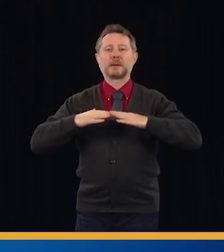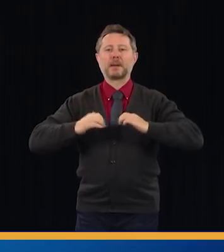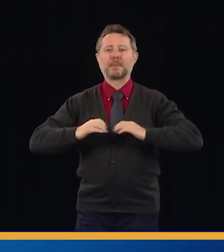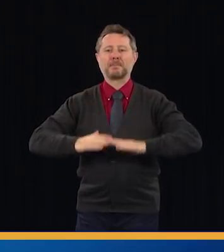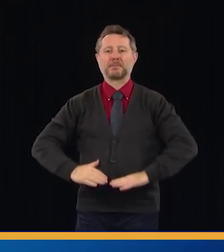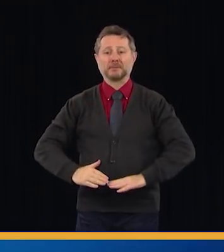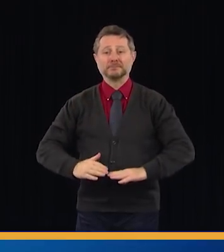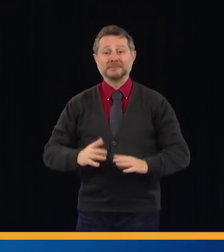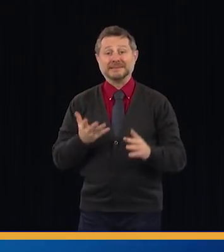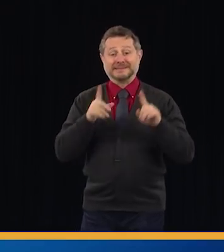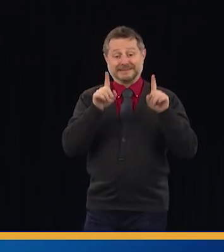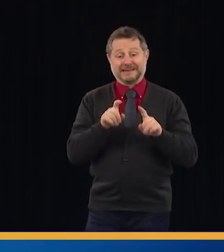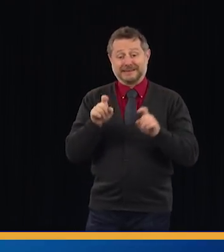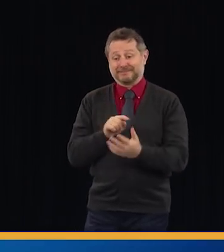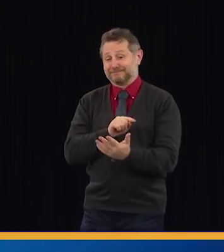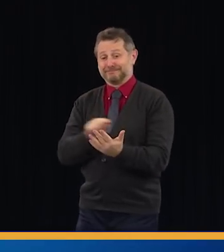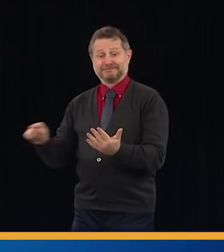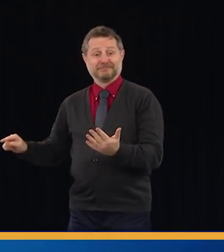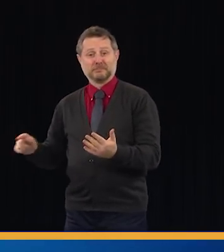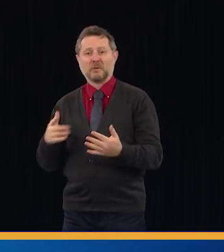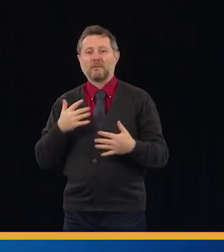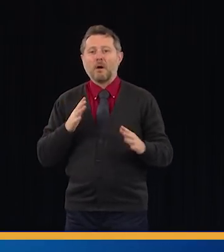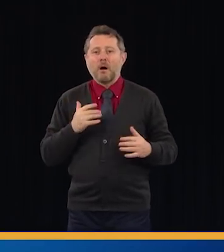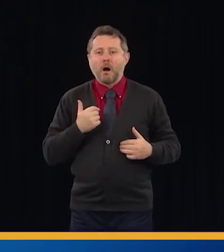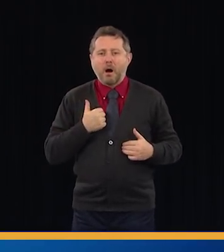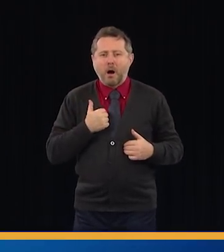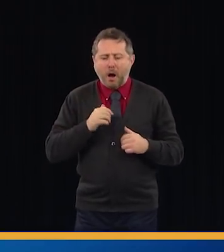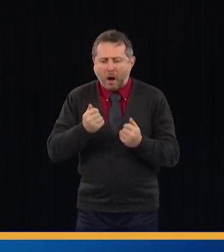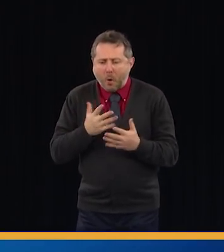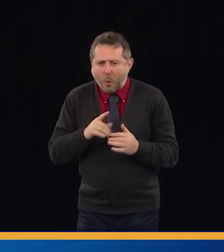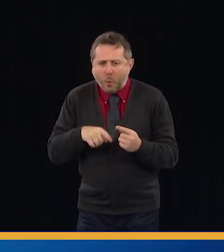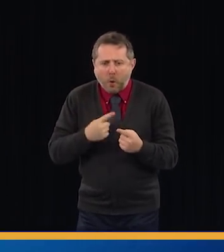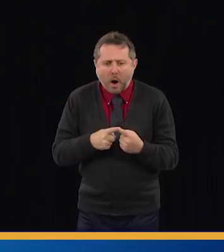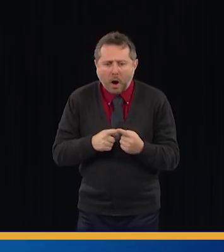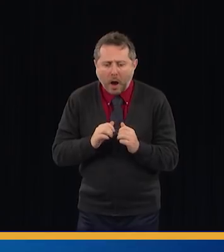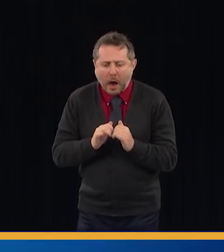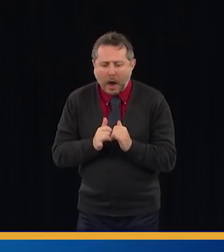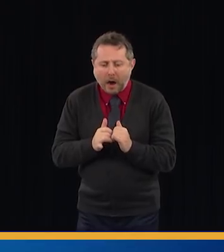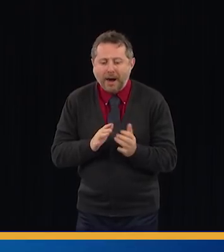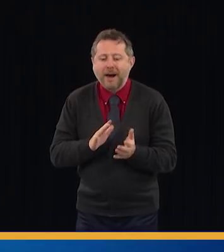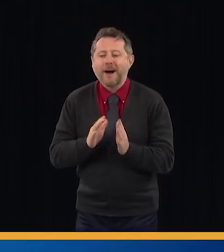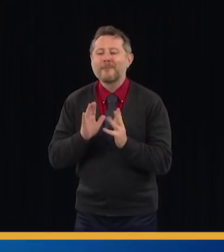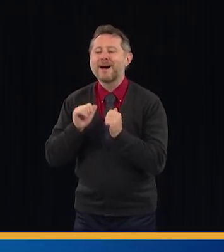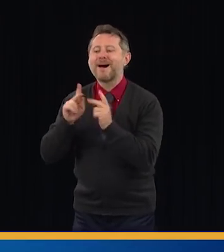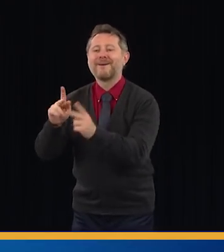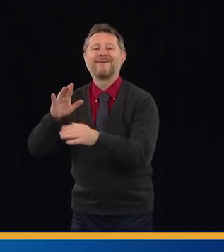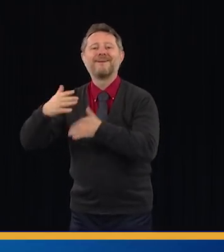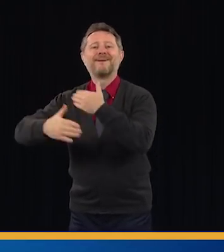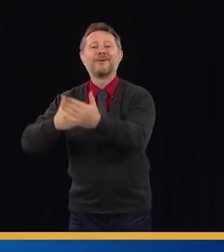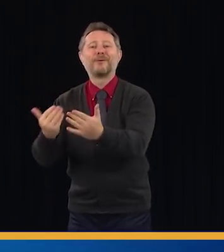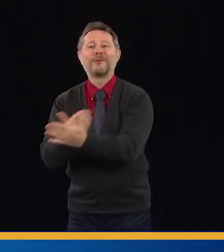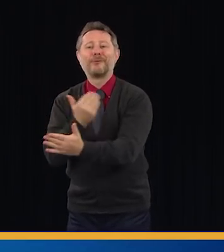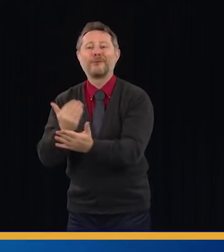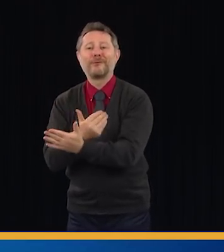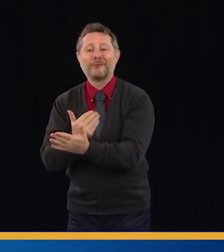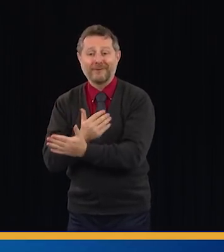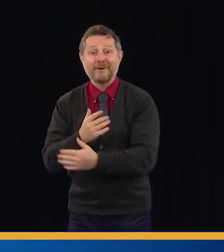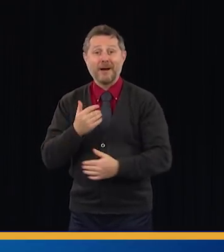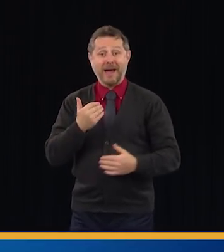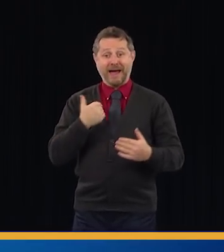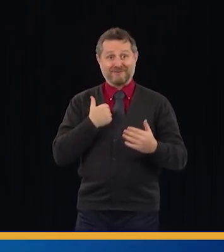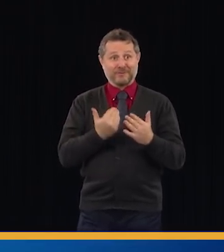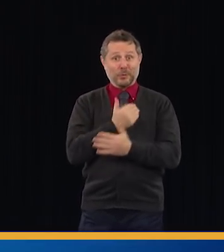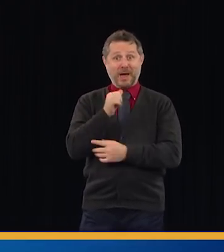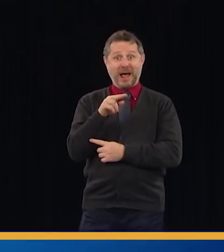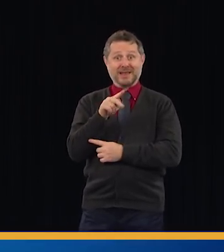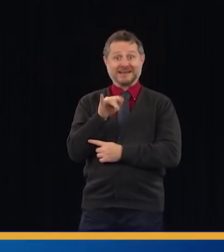testing-informed transition to the new economy, where people who have the antibodies, people who are negative, people who have